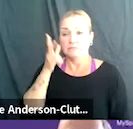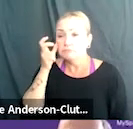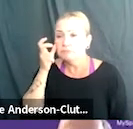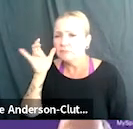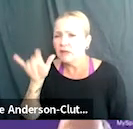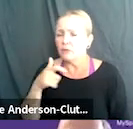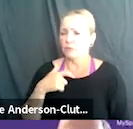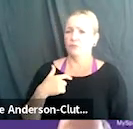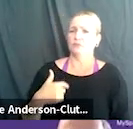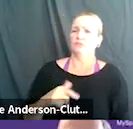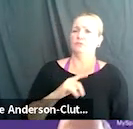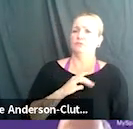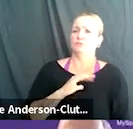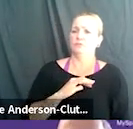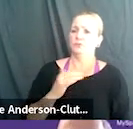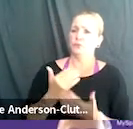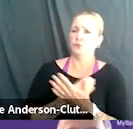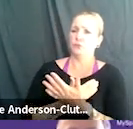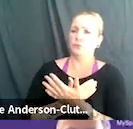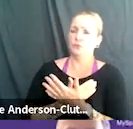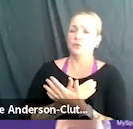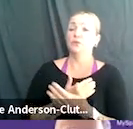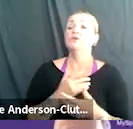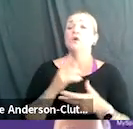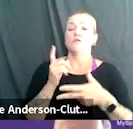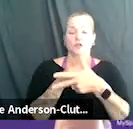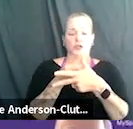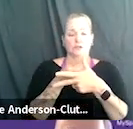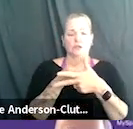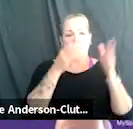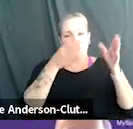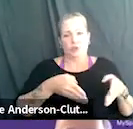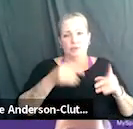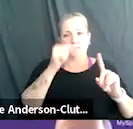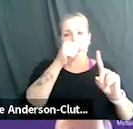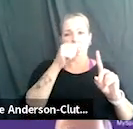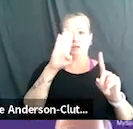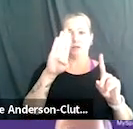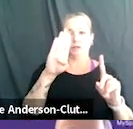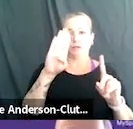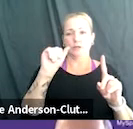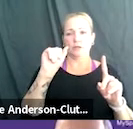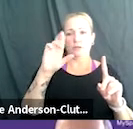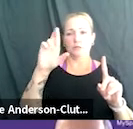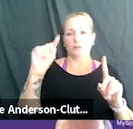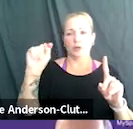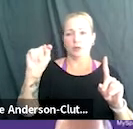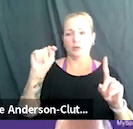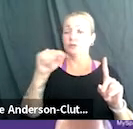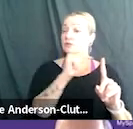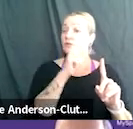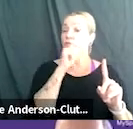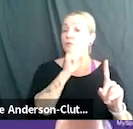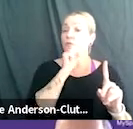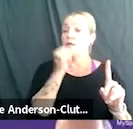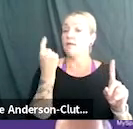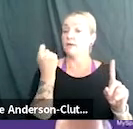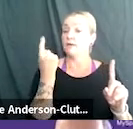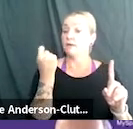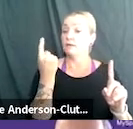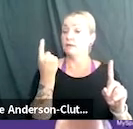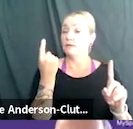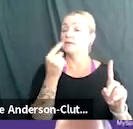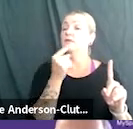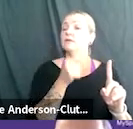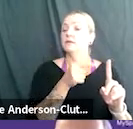Bart. Bart, when I saw him first, was recently was 11 years old. He lives with his parents and his two